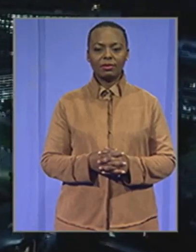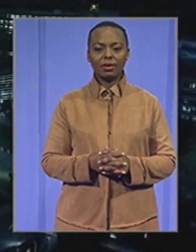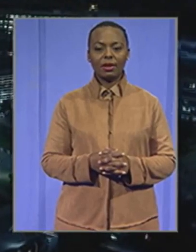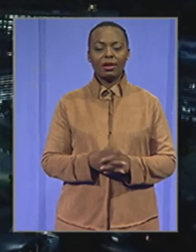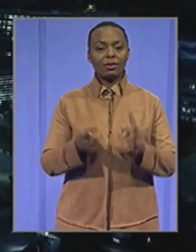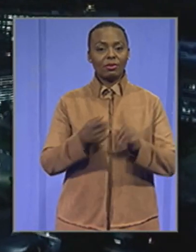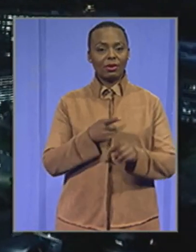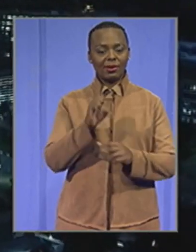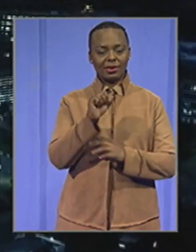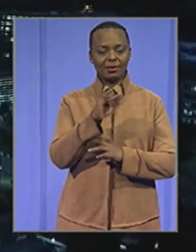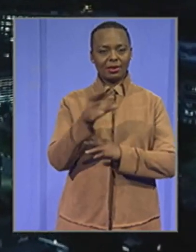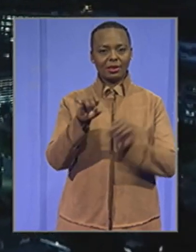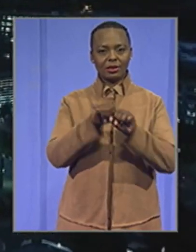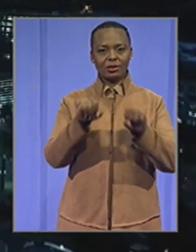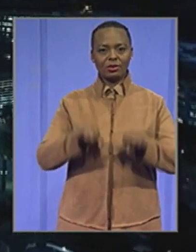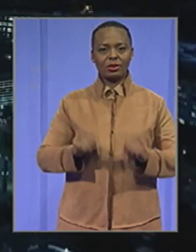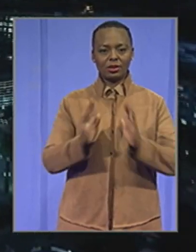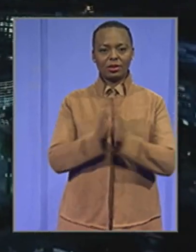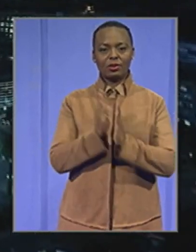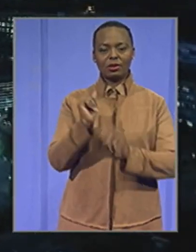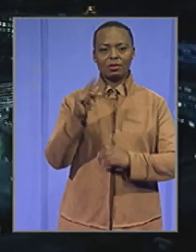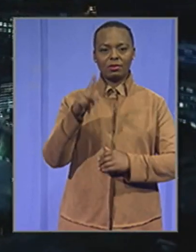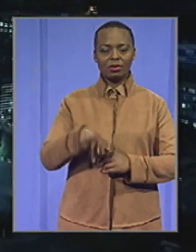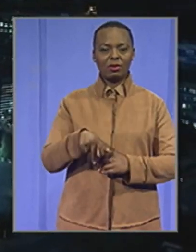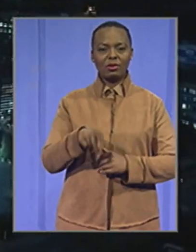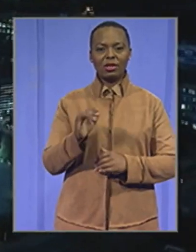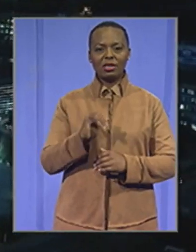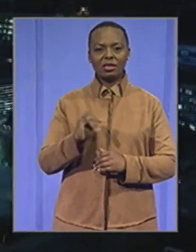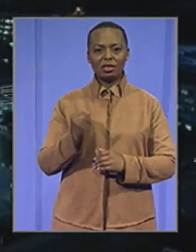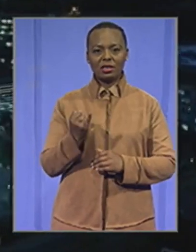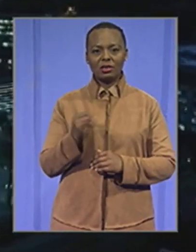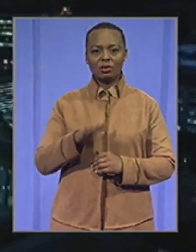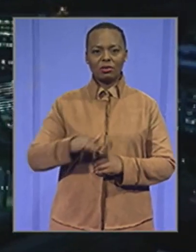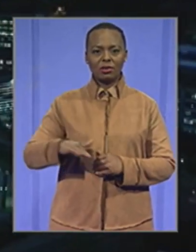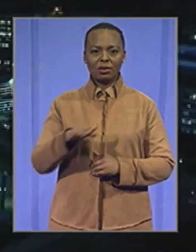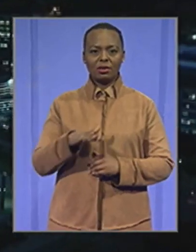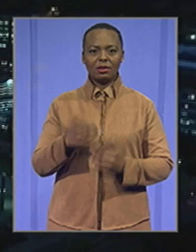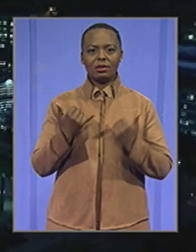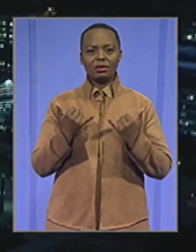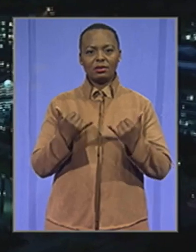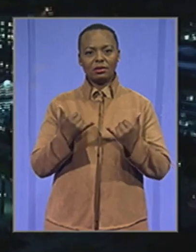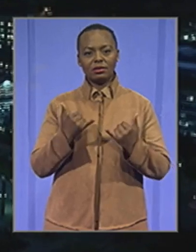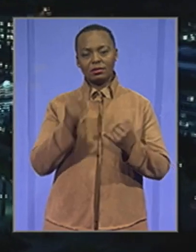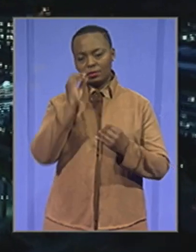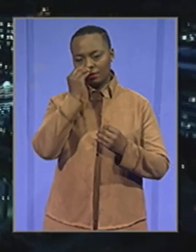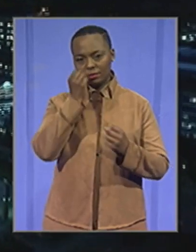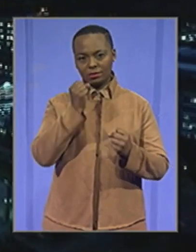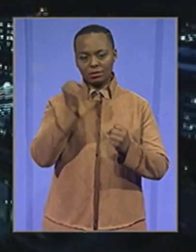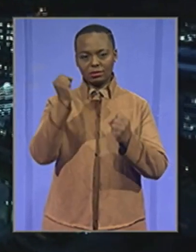ka tlhamalalo go tswa SABC Studio 10 Auckland Park Johannesburg gare ga tse dingwe mo kgasong eno